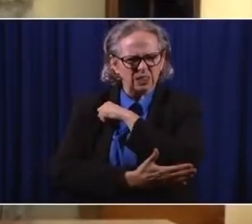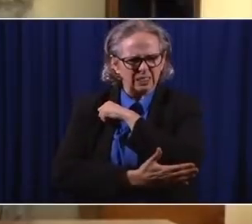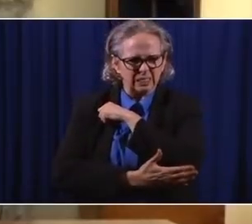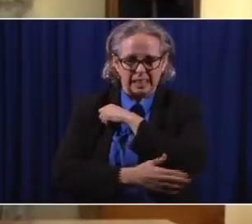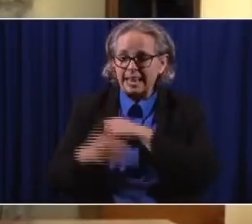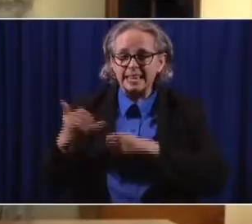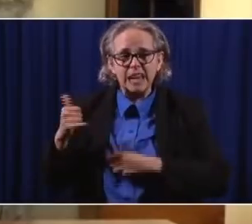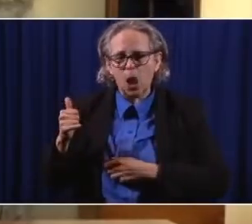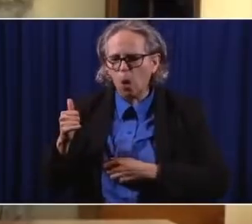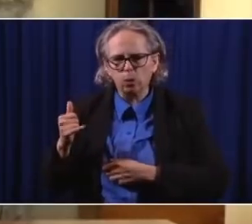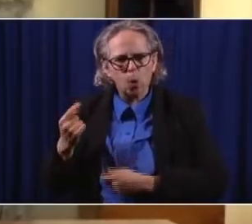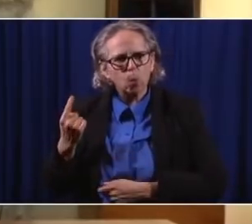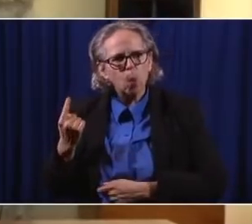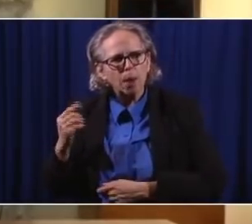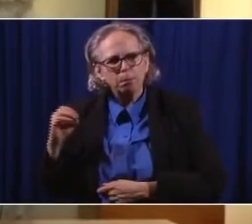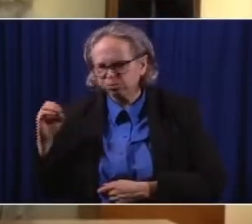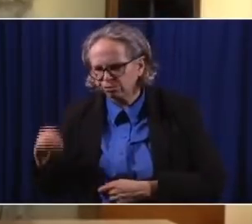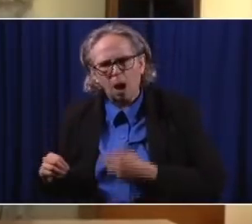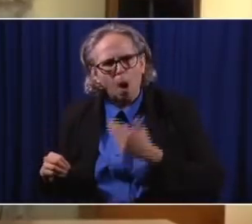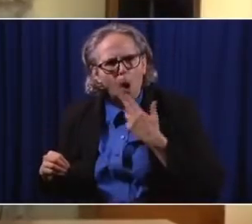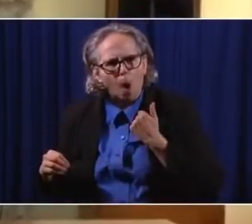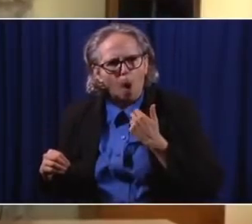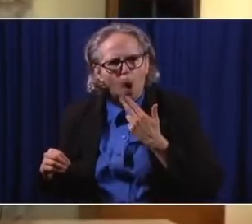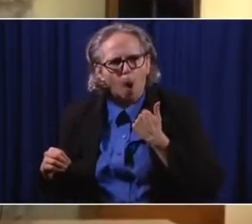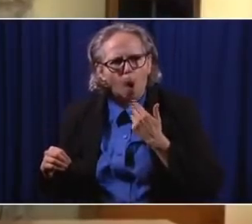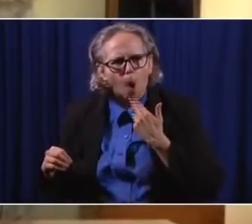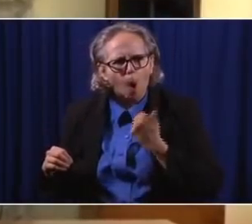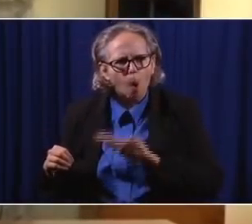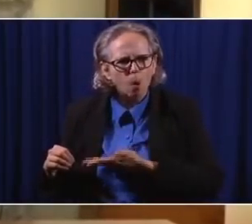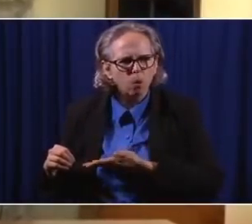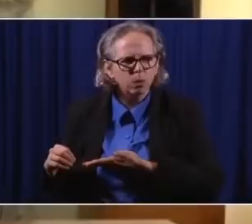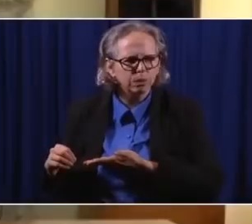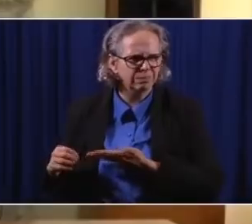county. Now let's go back, let's show the alert map.